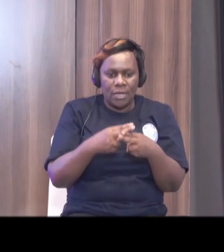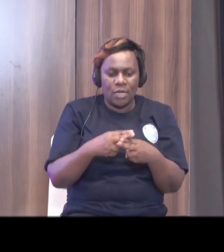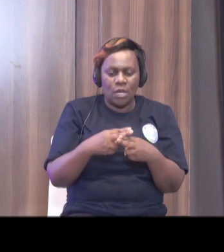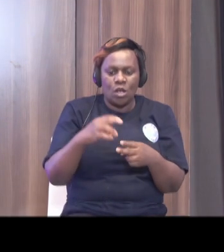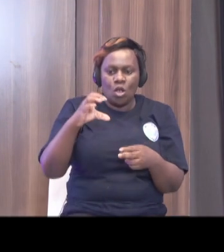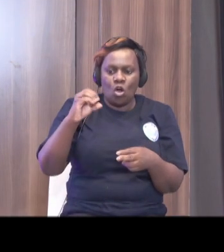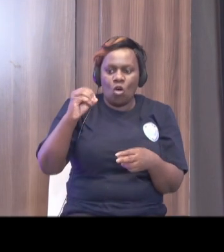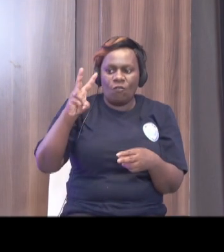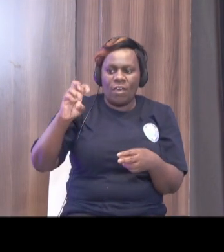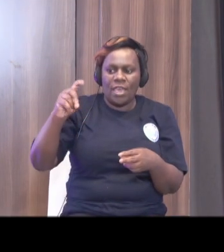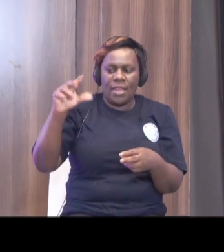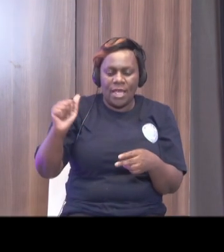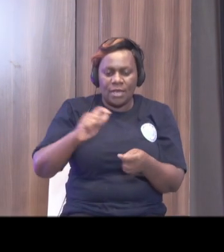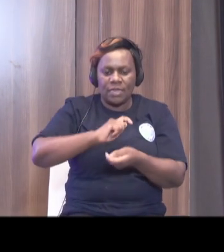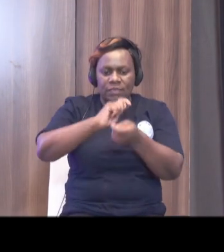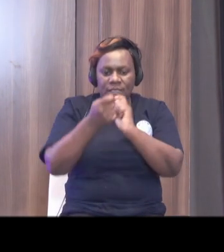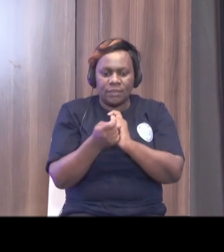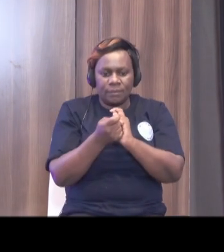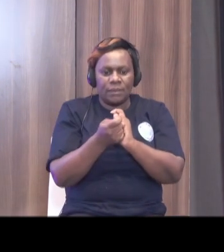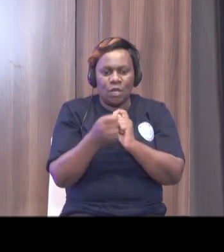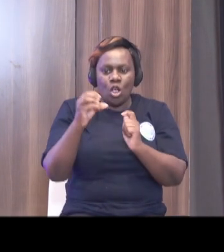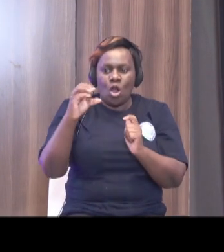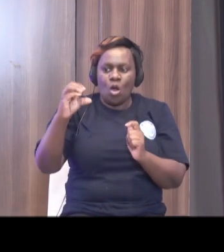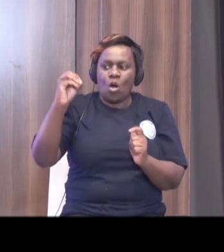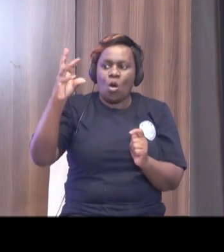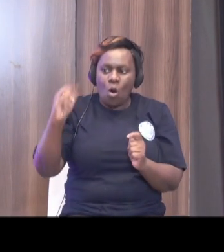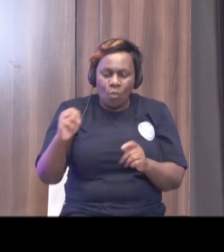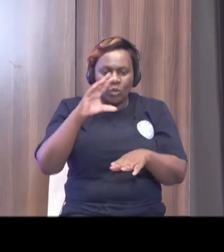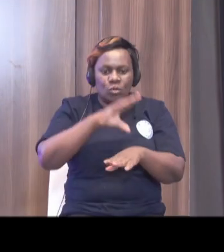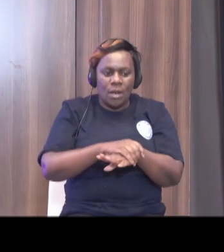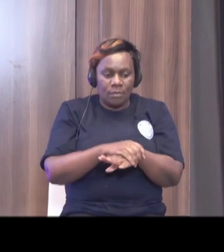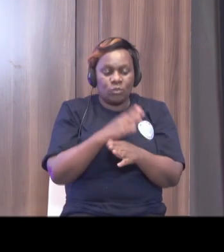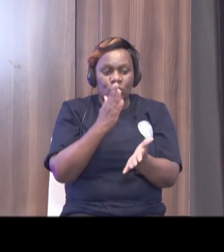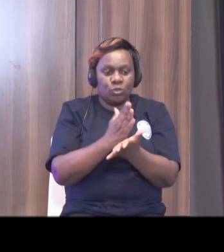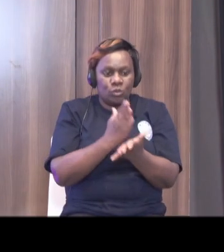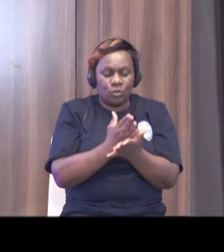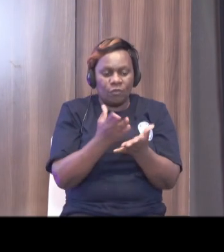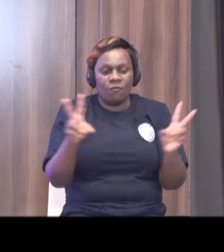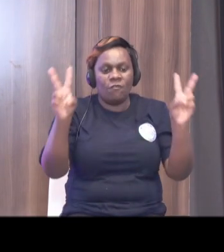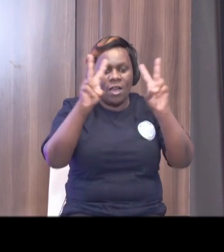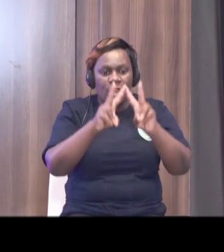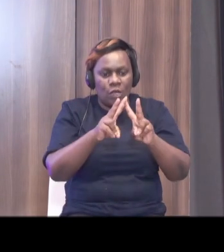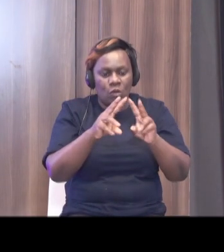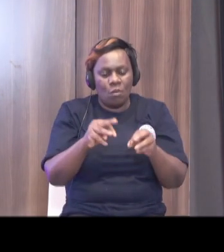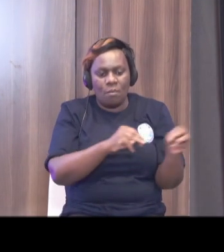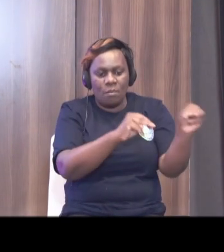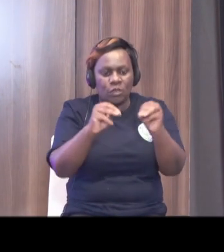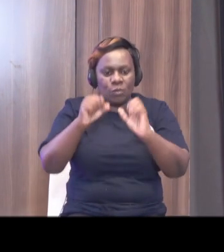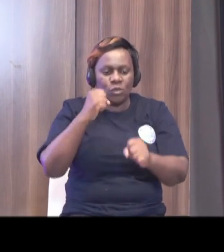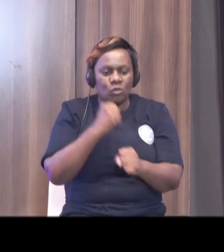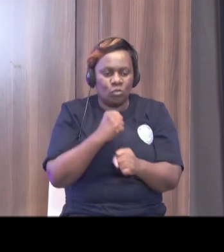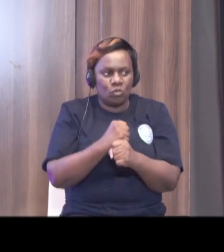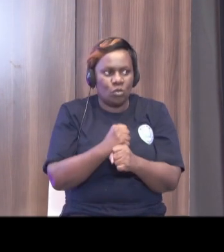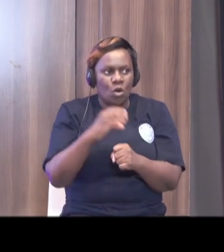covariate adjusted logit model, or CALM method, to get the curve. And the real value of the method is that we could do the